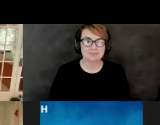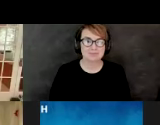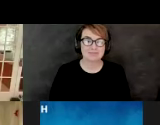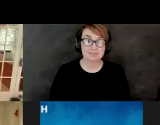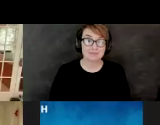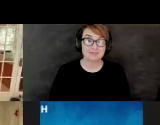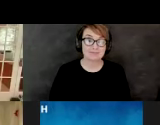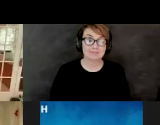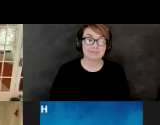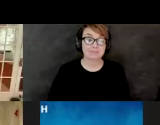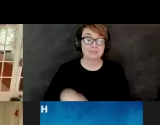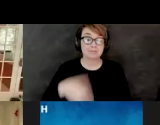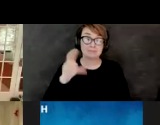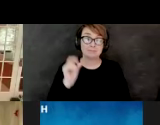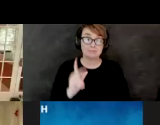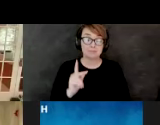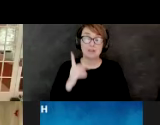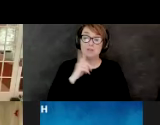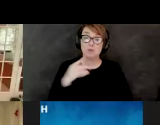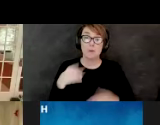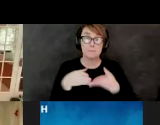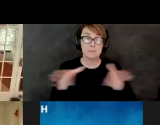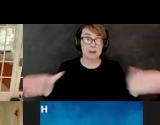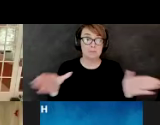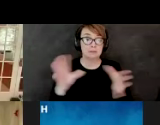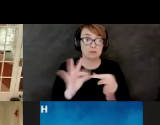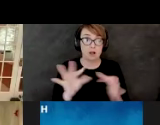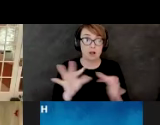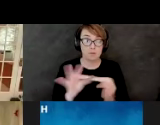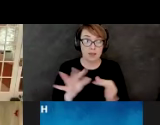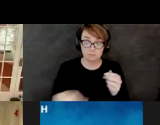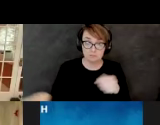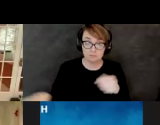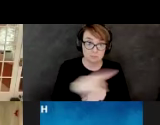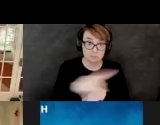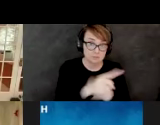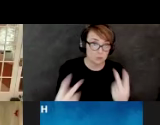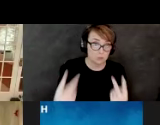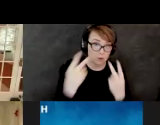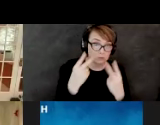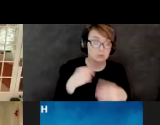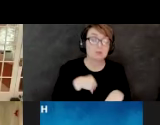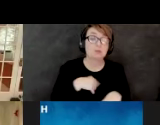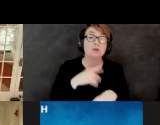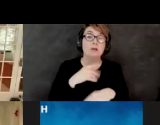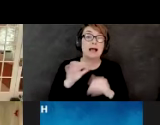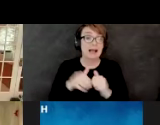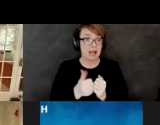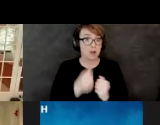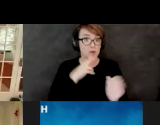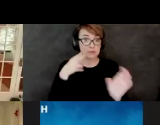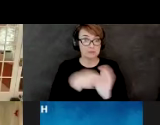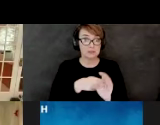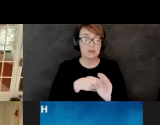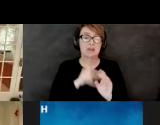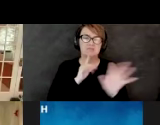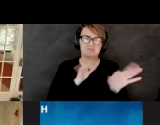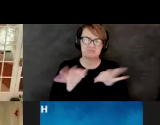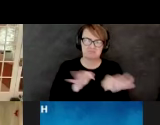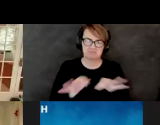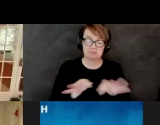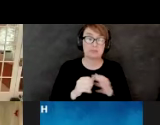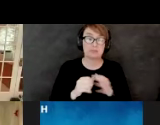Okay, in terms of public comment today, also some instruction on how to participate. First, I just want to mention